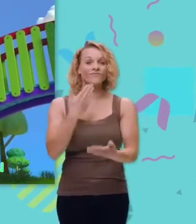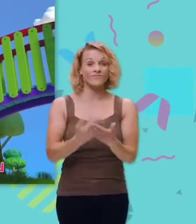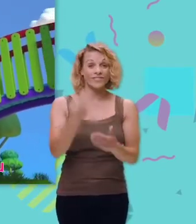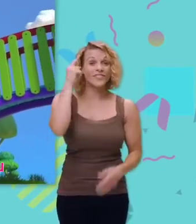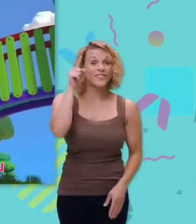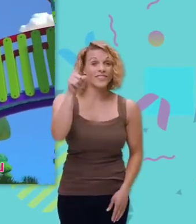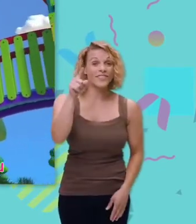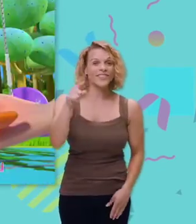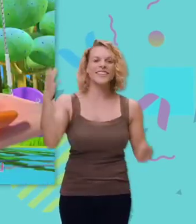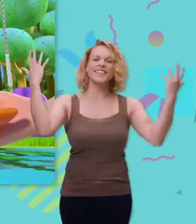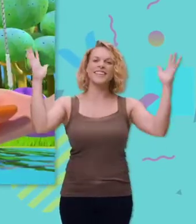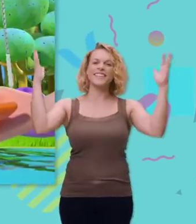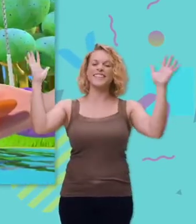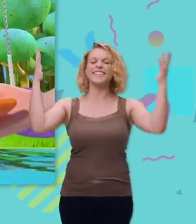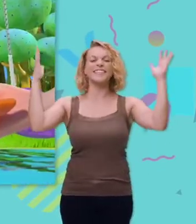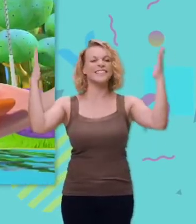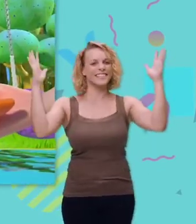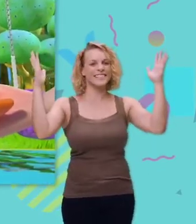sunscreen's good for you.